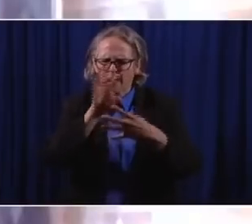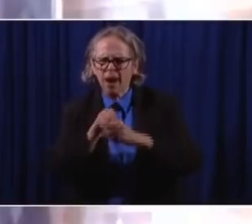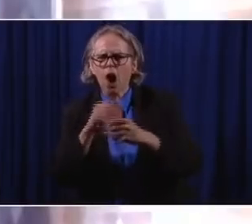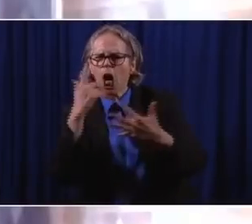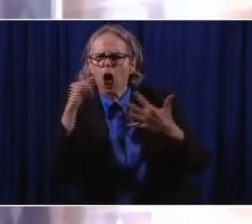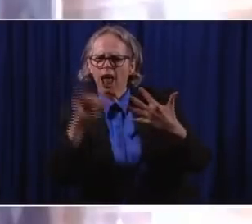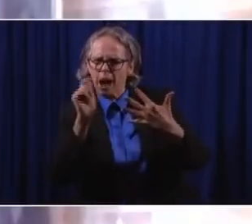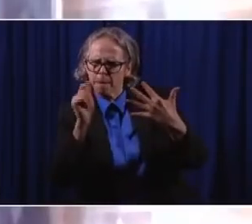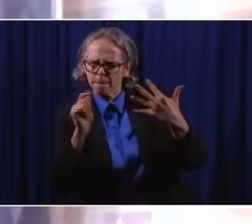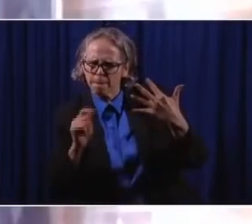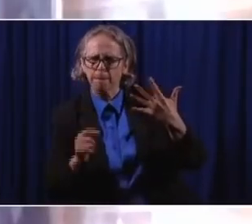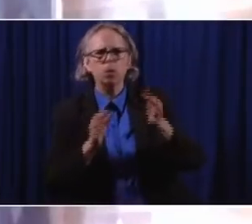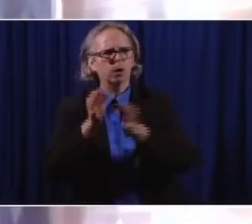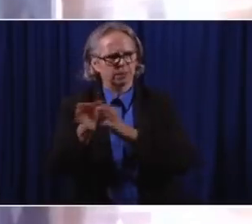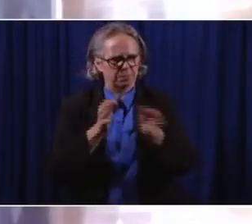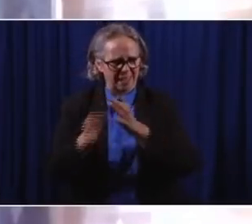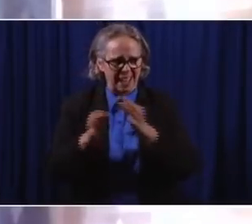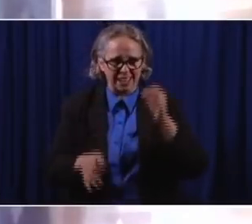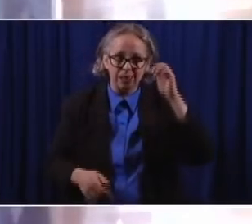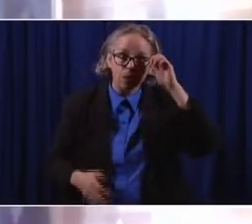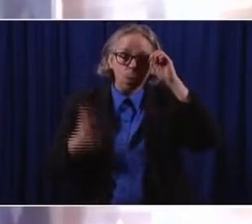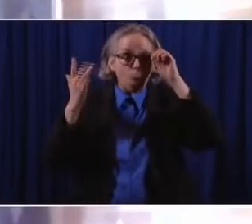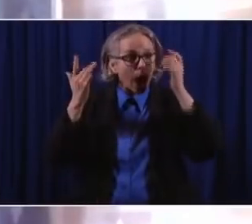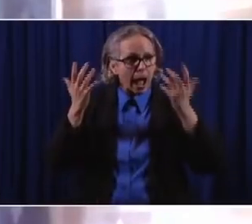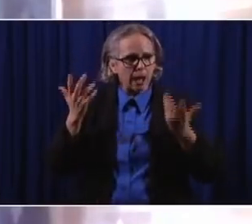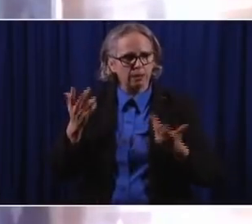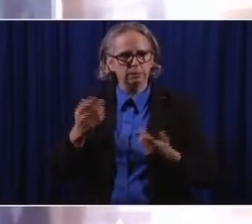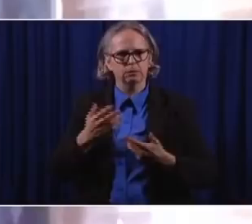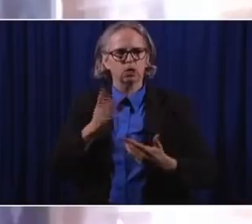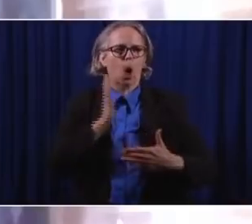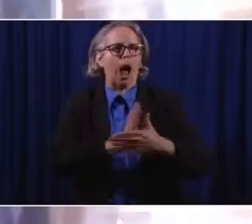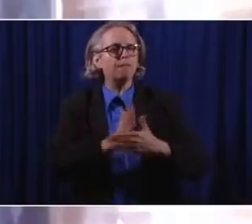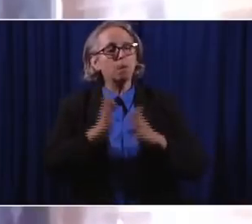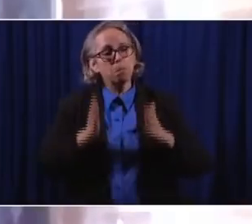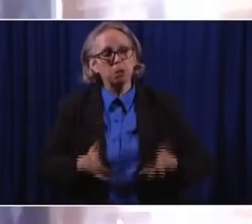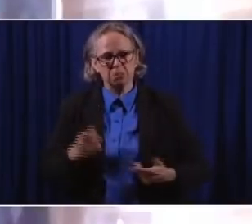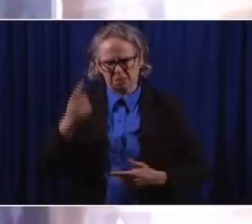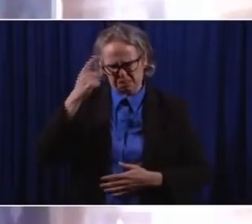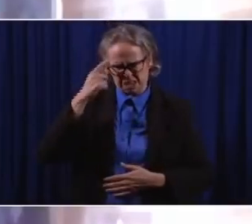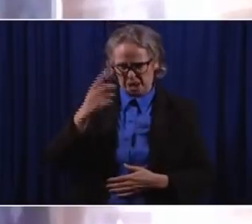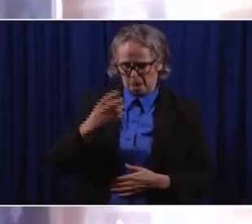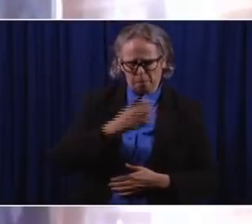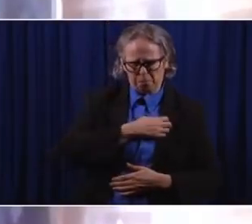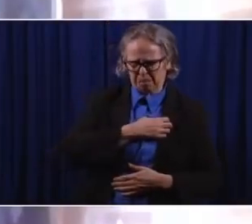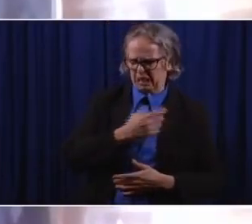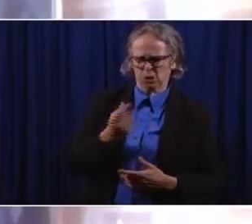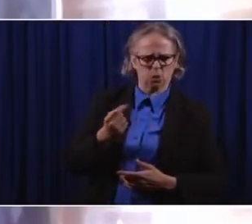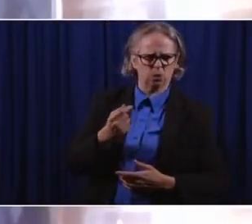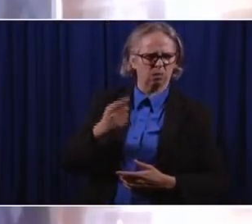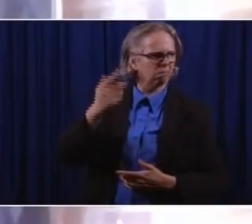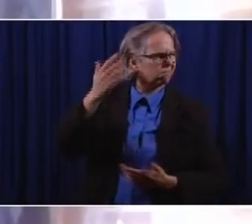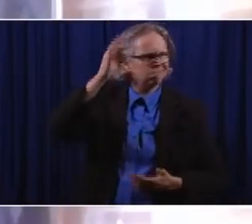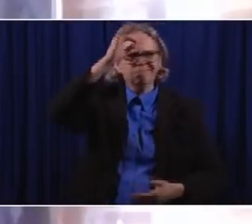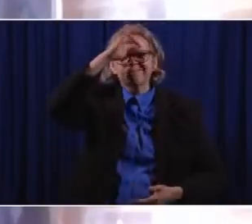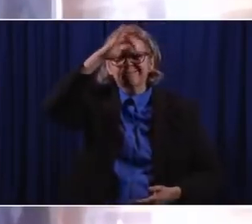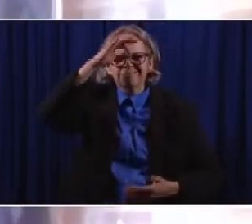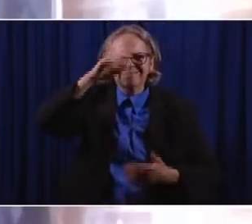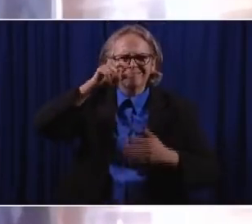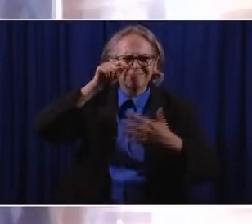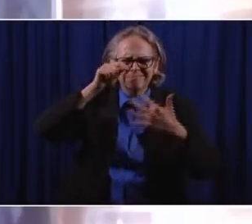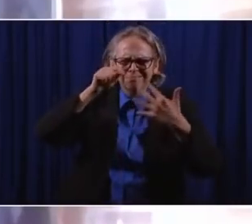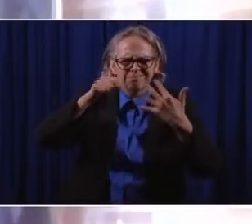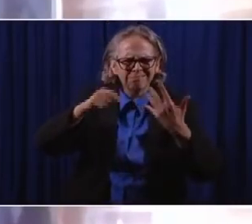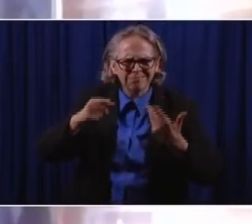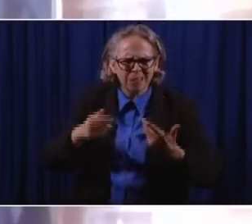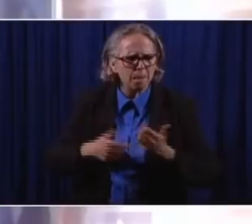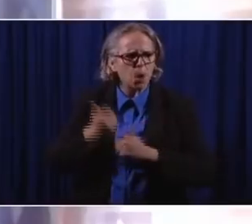believe that the average citizen does not know what we do as police officers. They think that the majority of our job is traffic